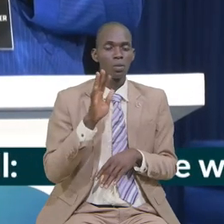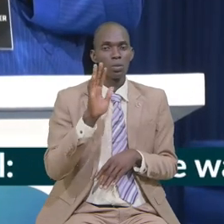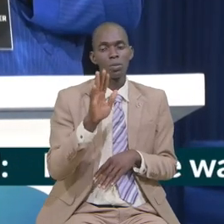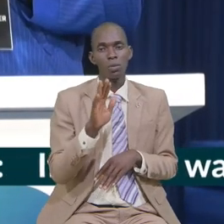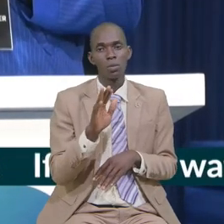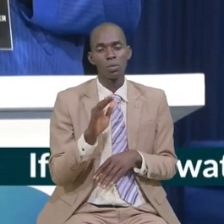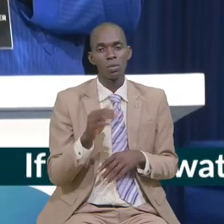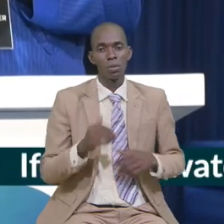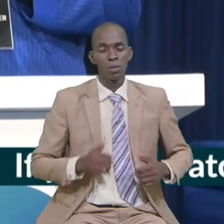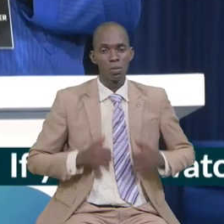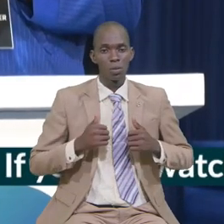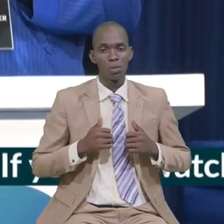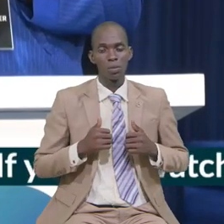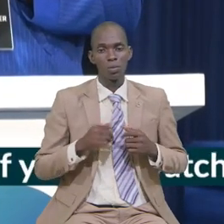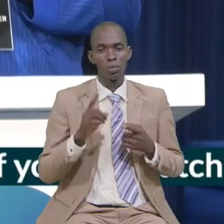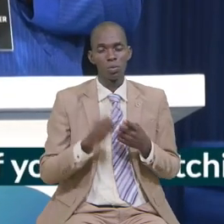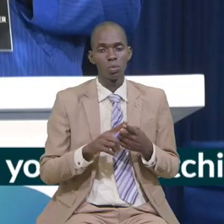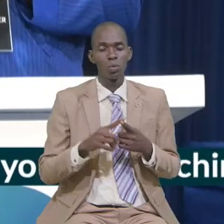plus